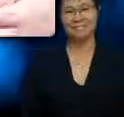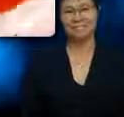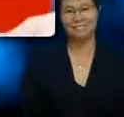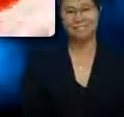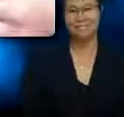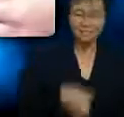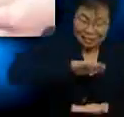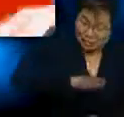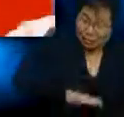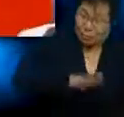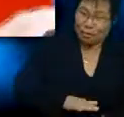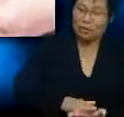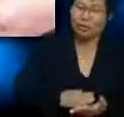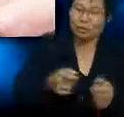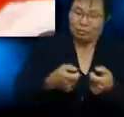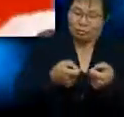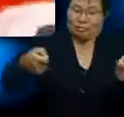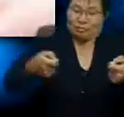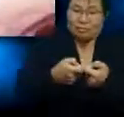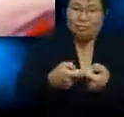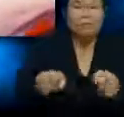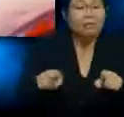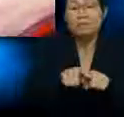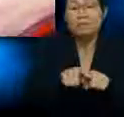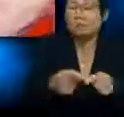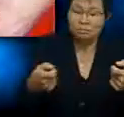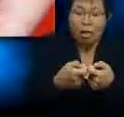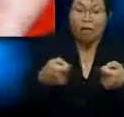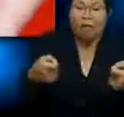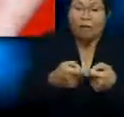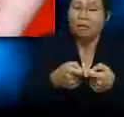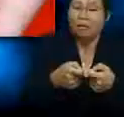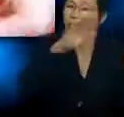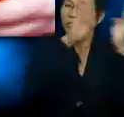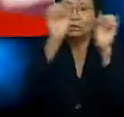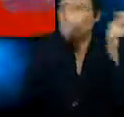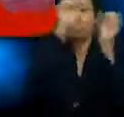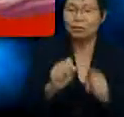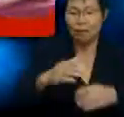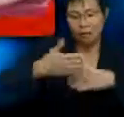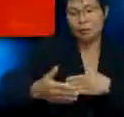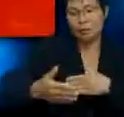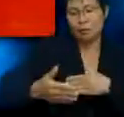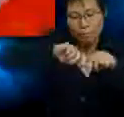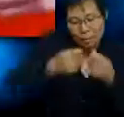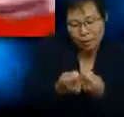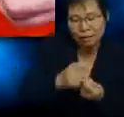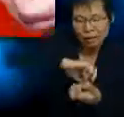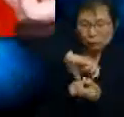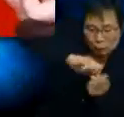A spring will return to its original size and shape after being bent,